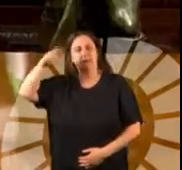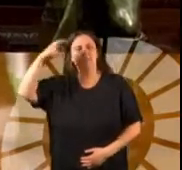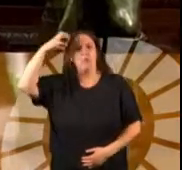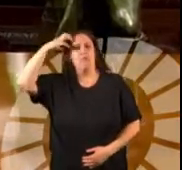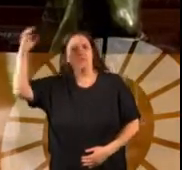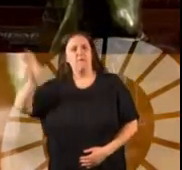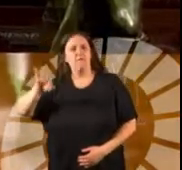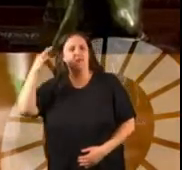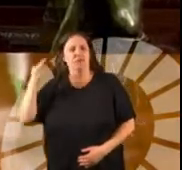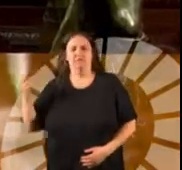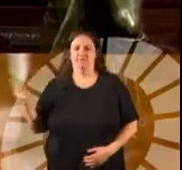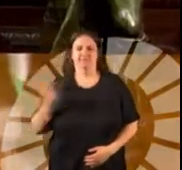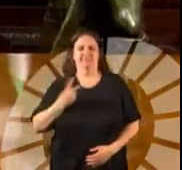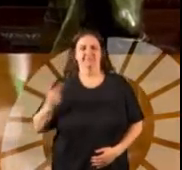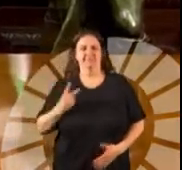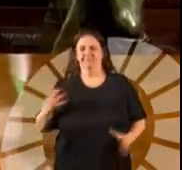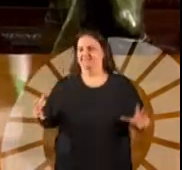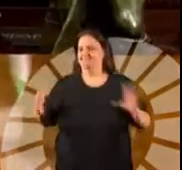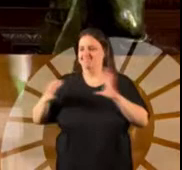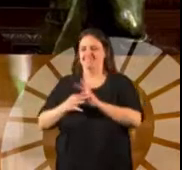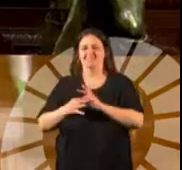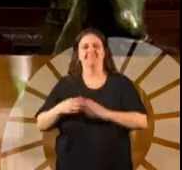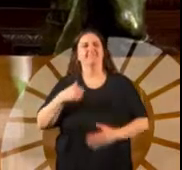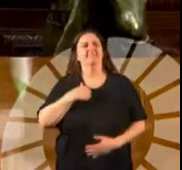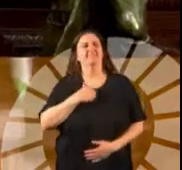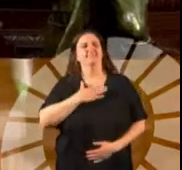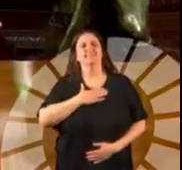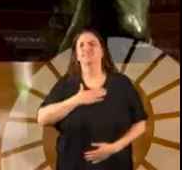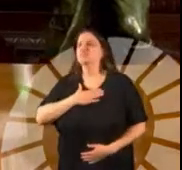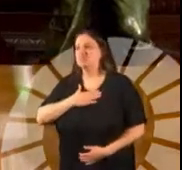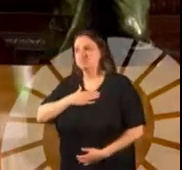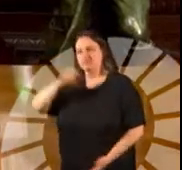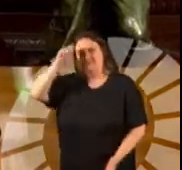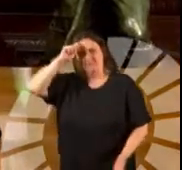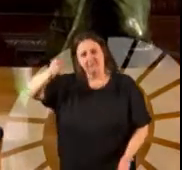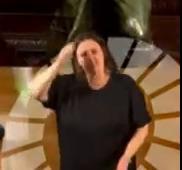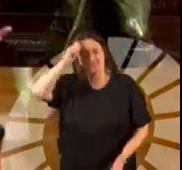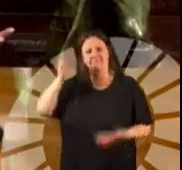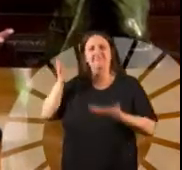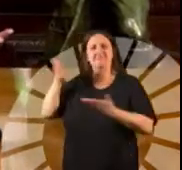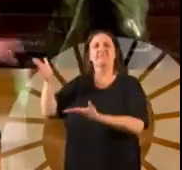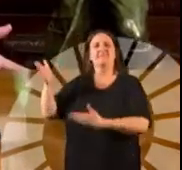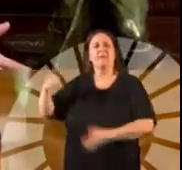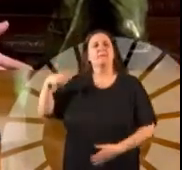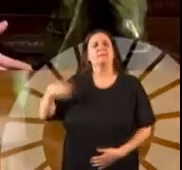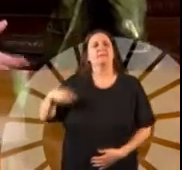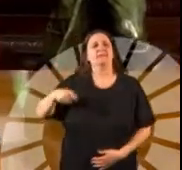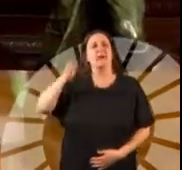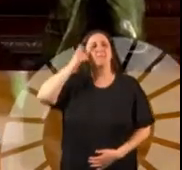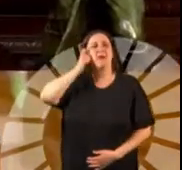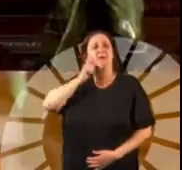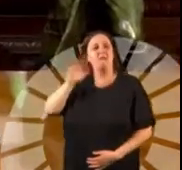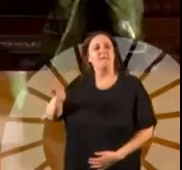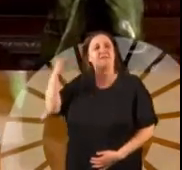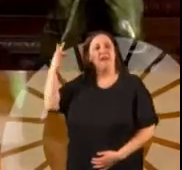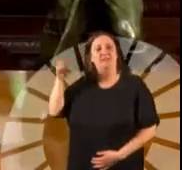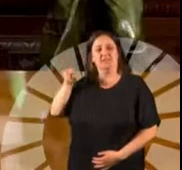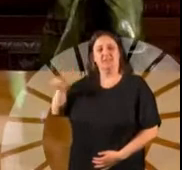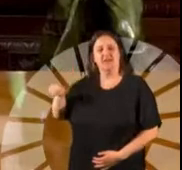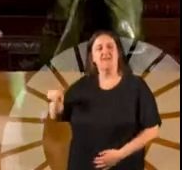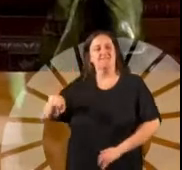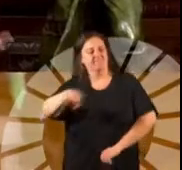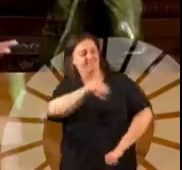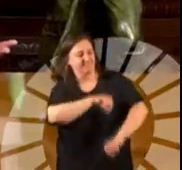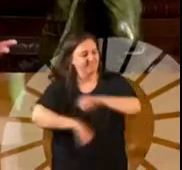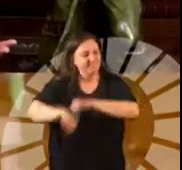France and Mexico and spend special greetings to President Macron and all those people who are